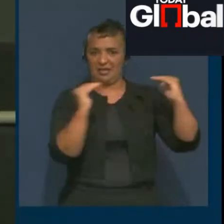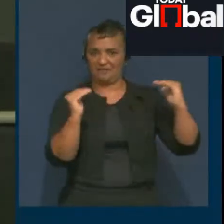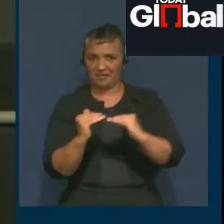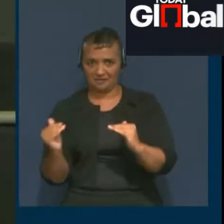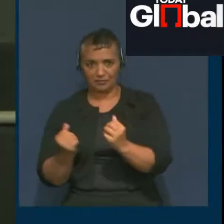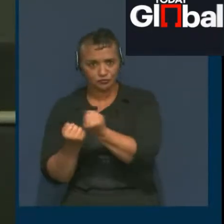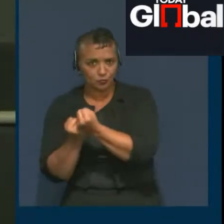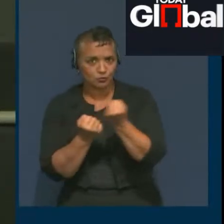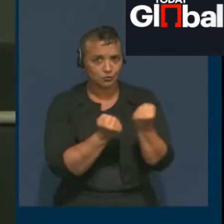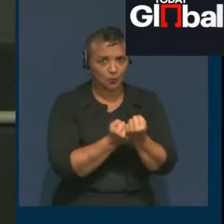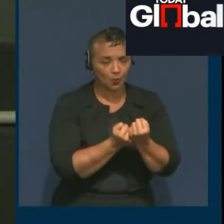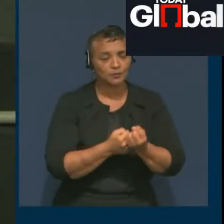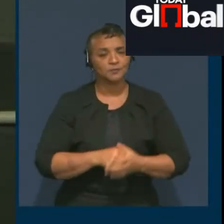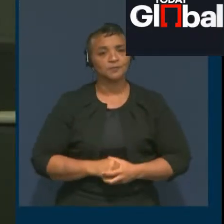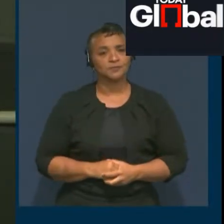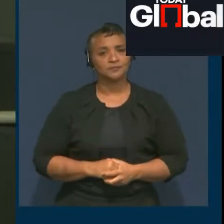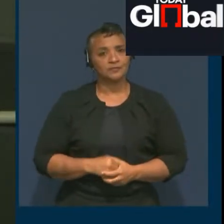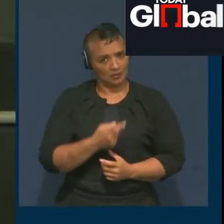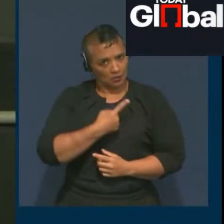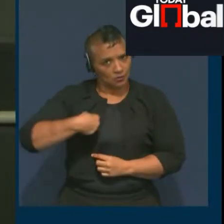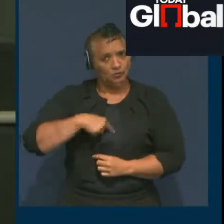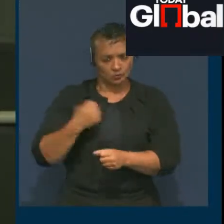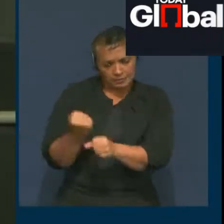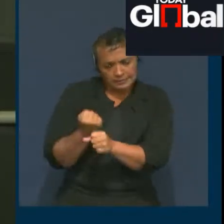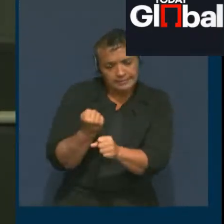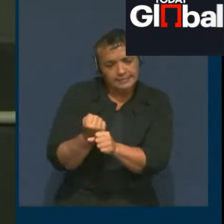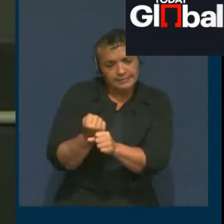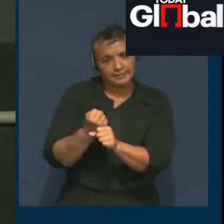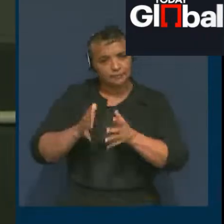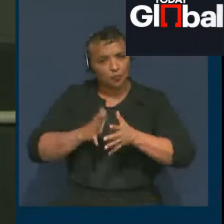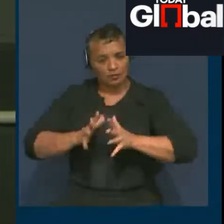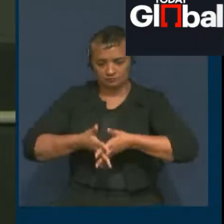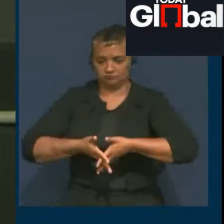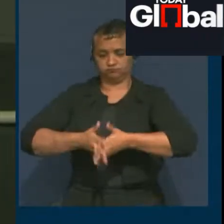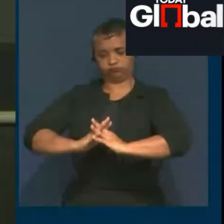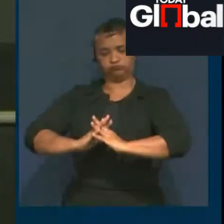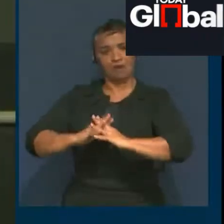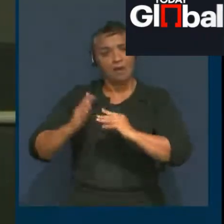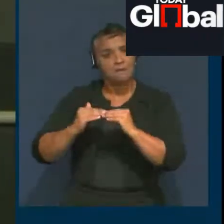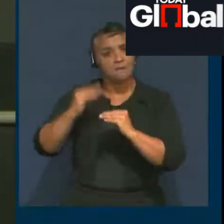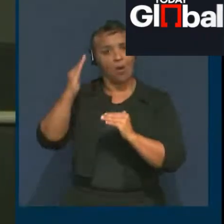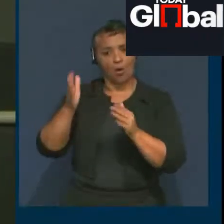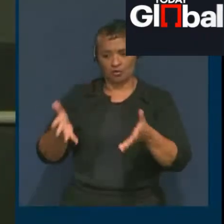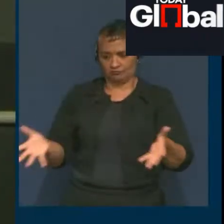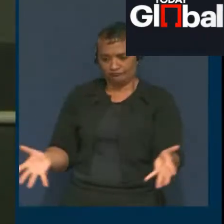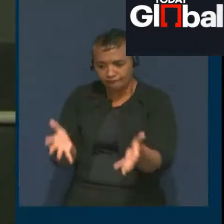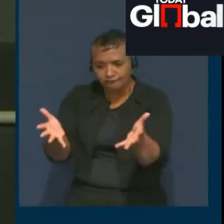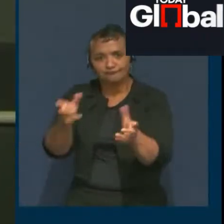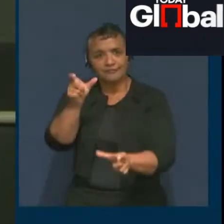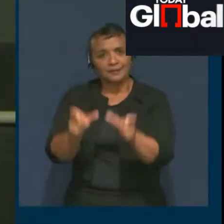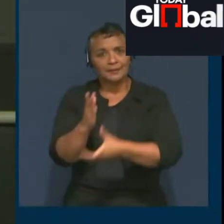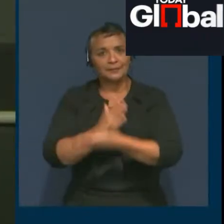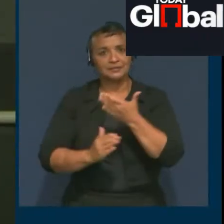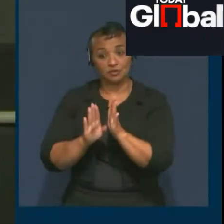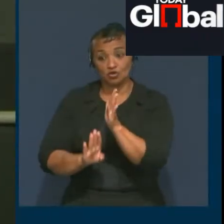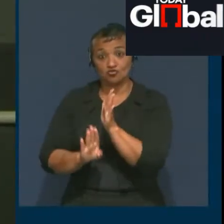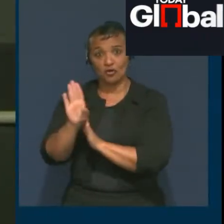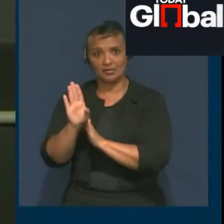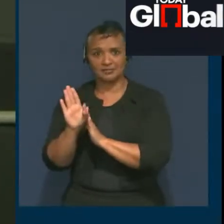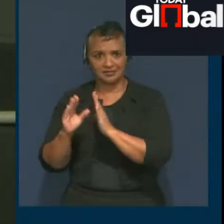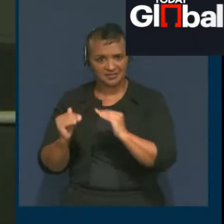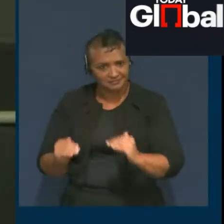of initiatives that have contributed to strengthening the presence of the rights of persons with disabilities on the international agenda.